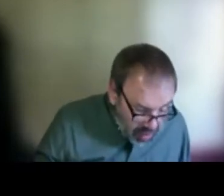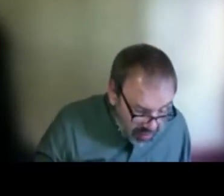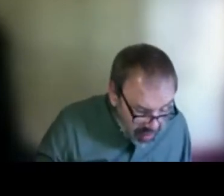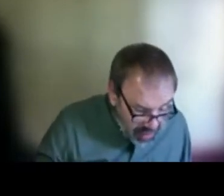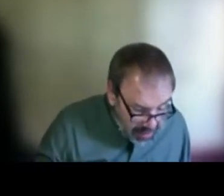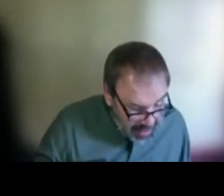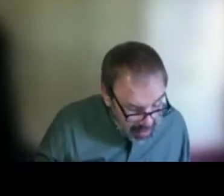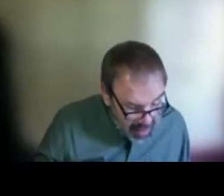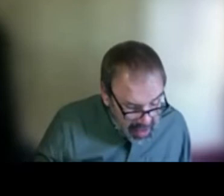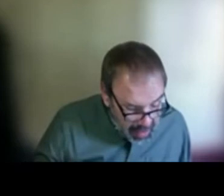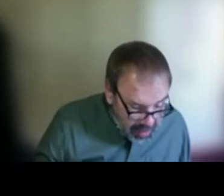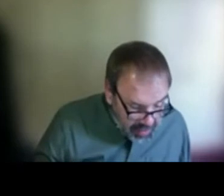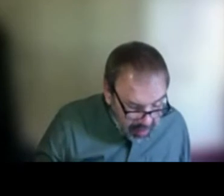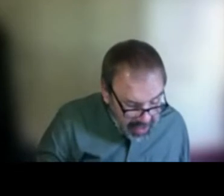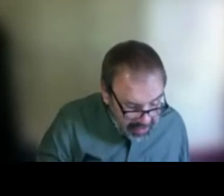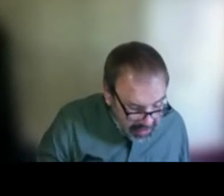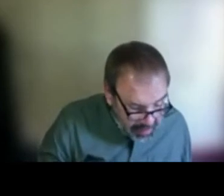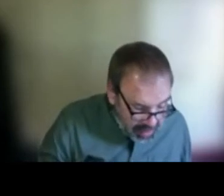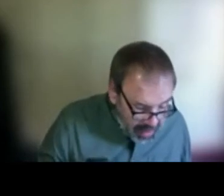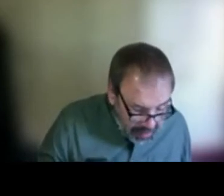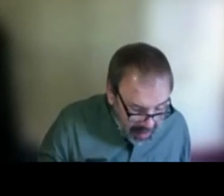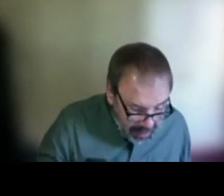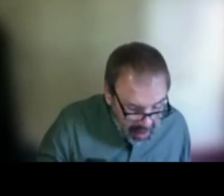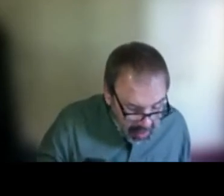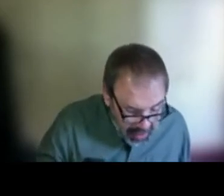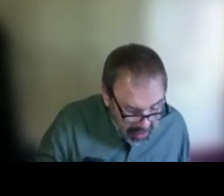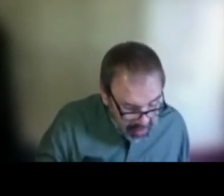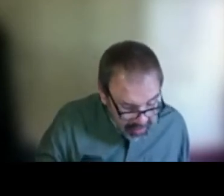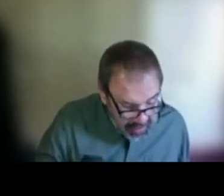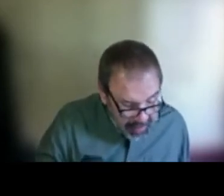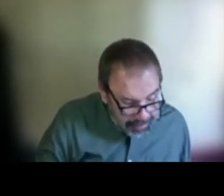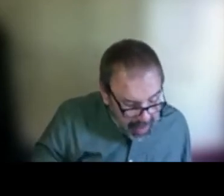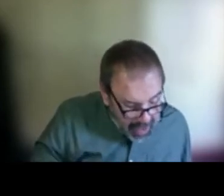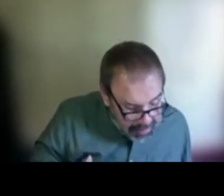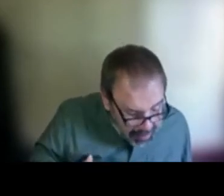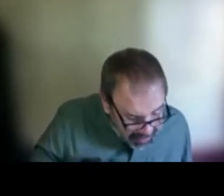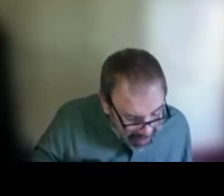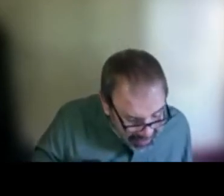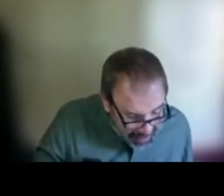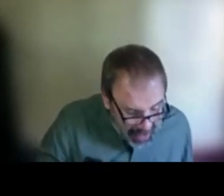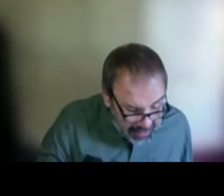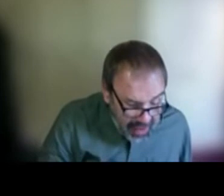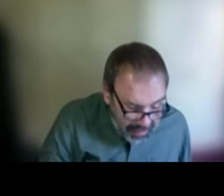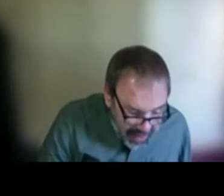or what is not an impairment, and what is the relationship between impairment and chronic illness. It